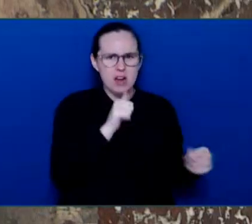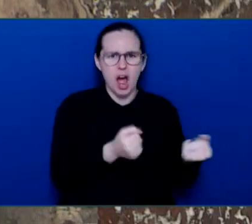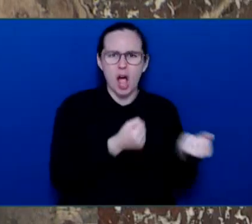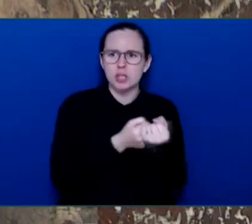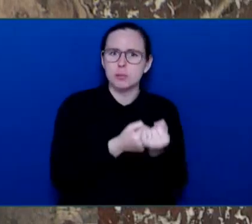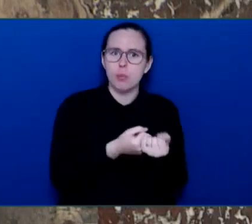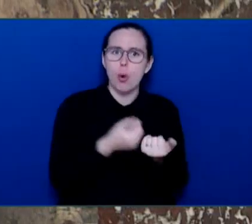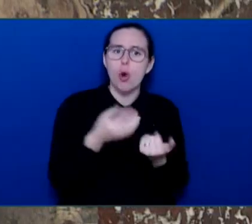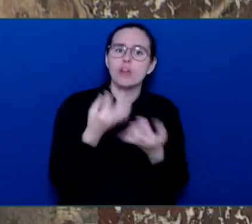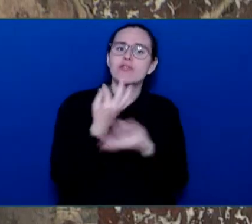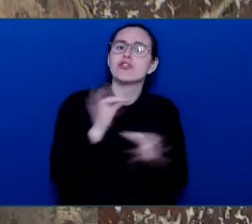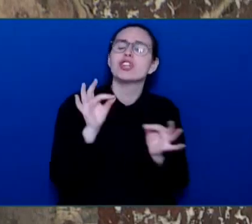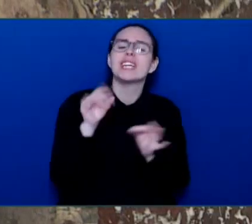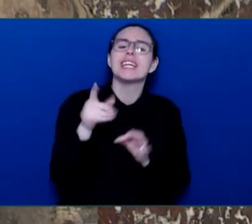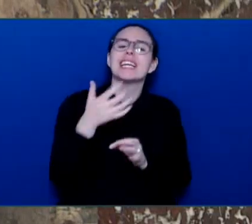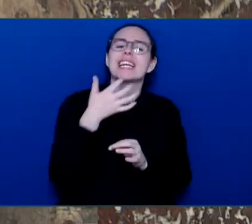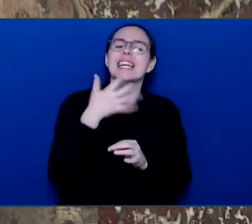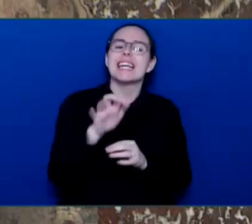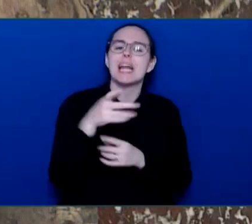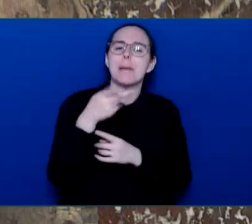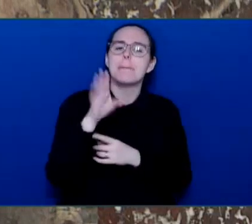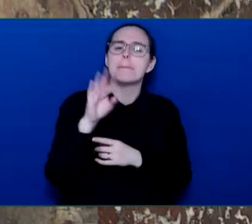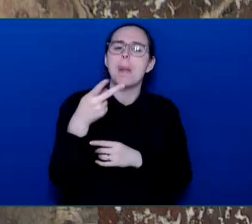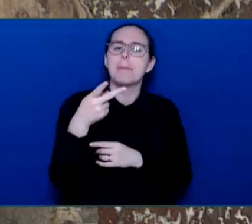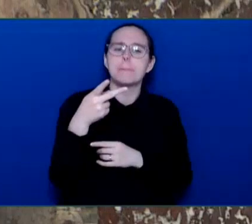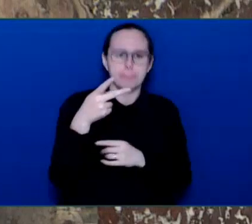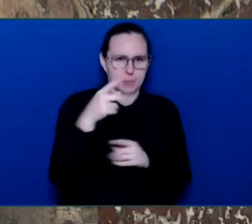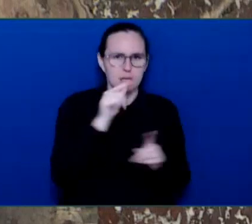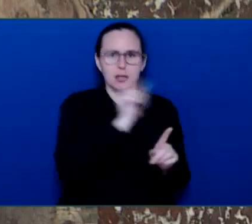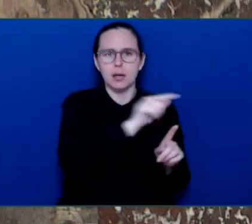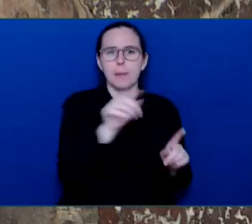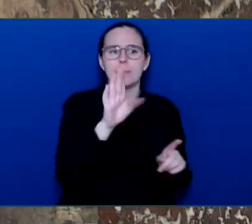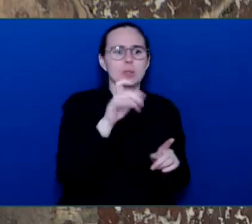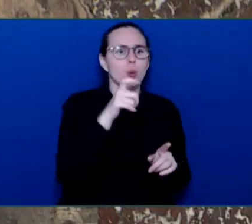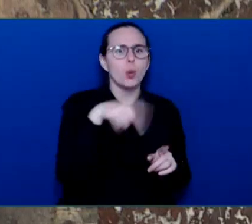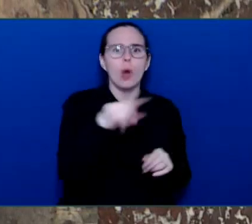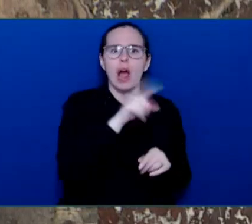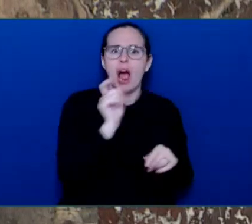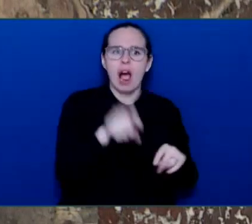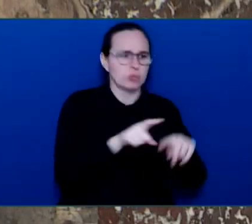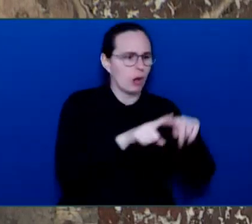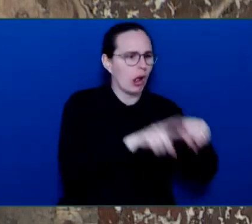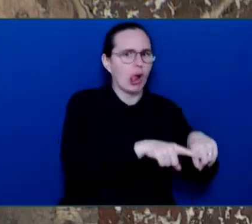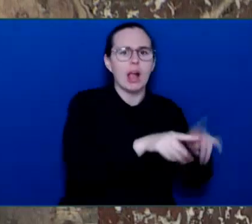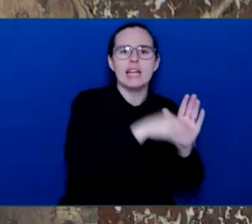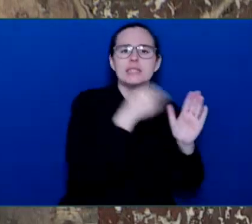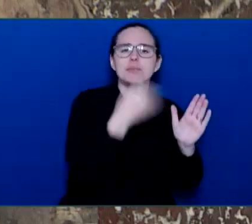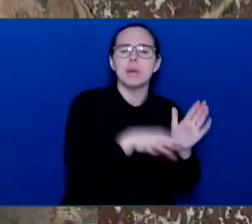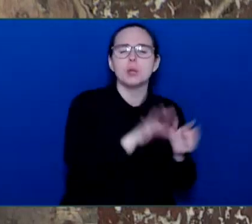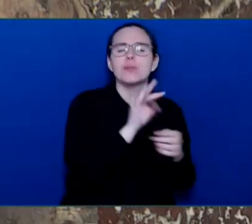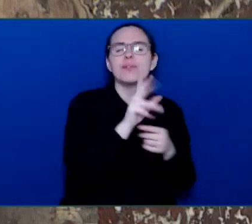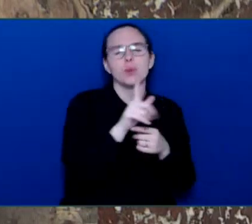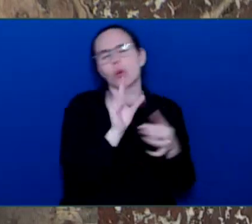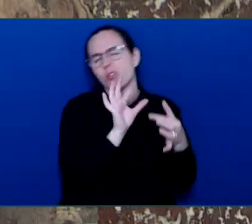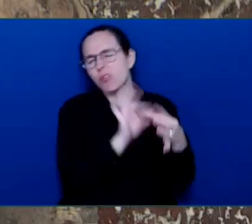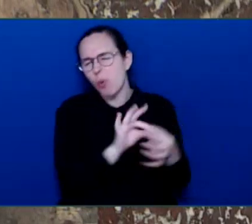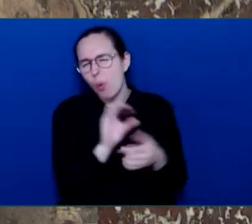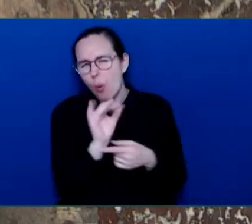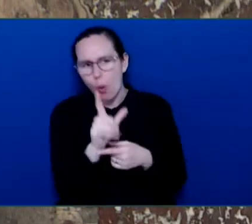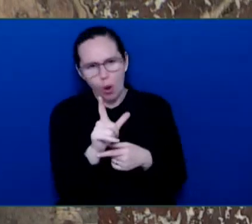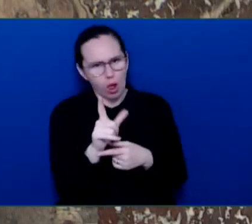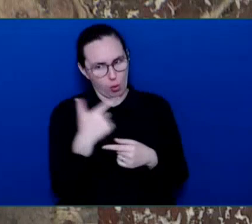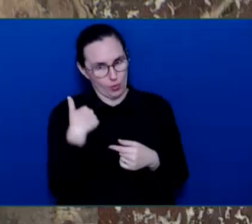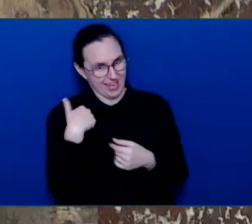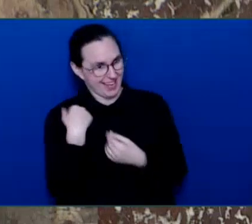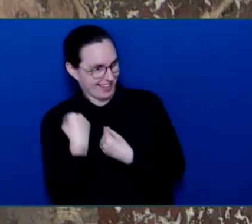oil? Why are they fighting? Why don't they join us in calling on the federal government to provide the same benefits to British Columbians that